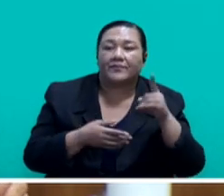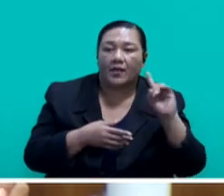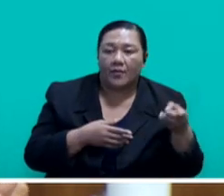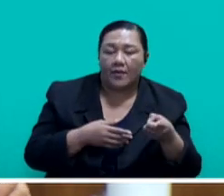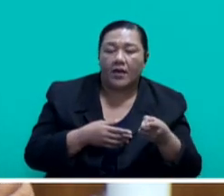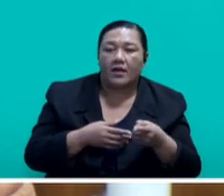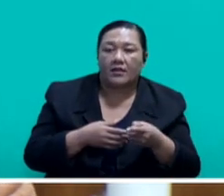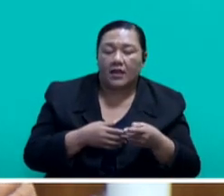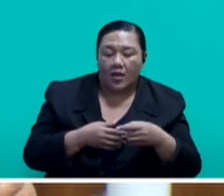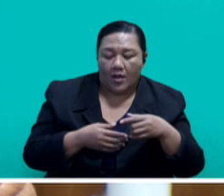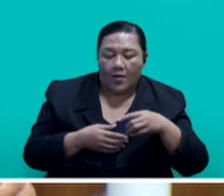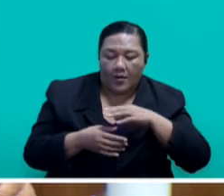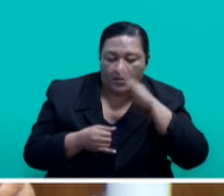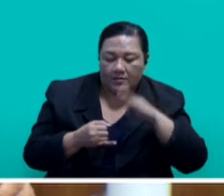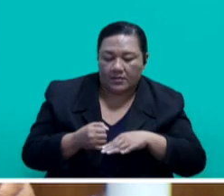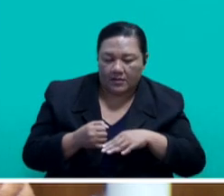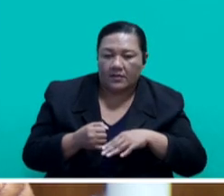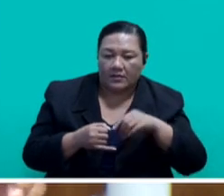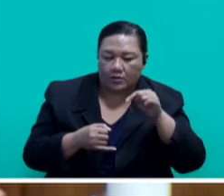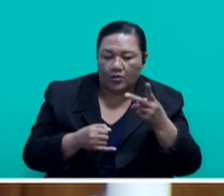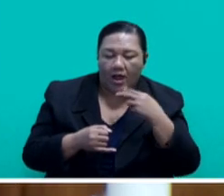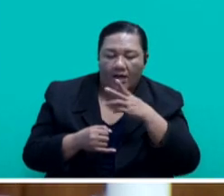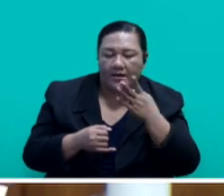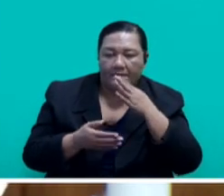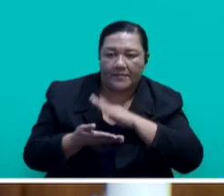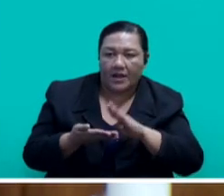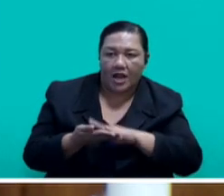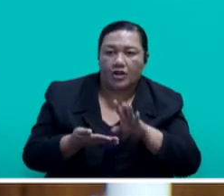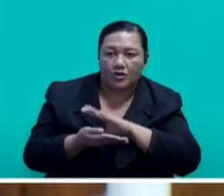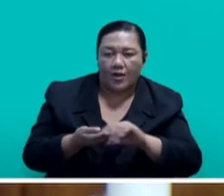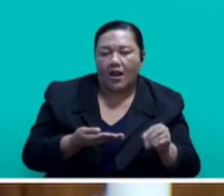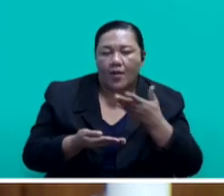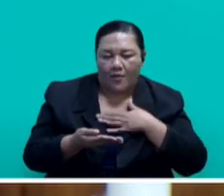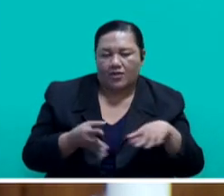by the end of this year. This is very significant in relation